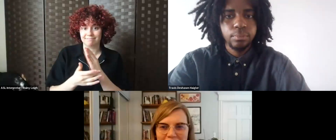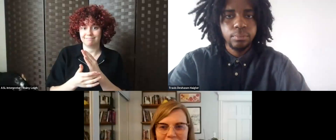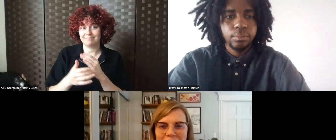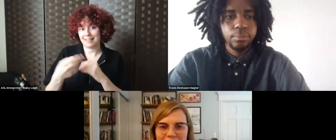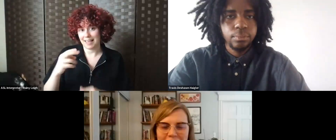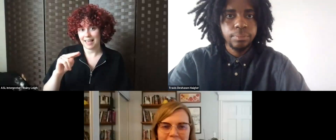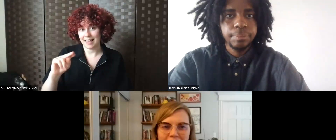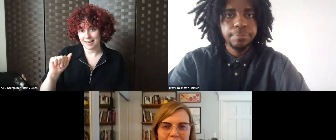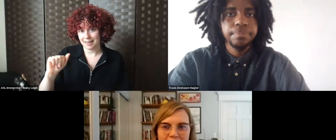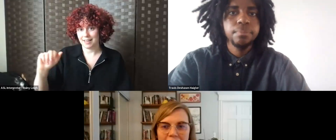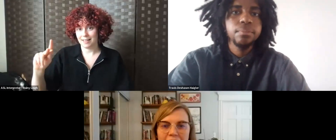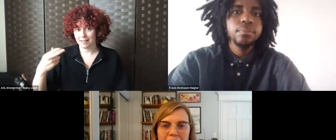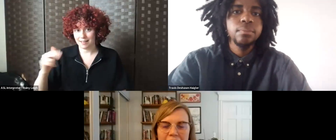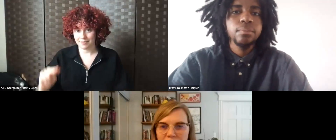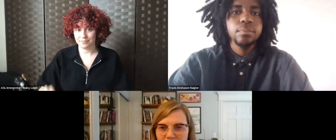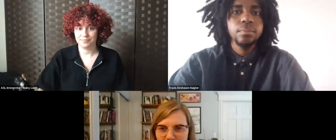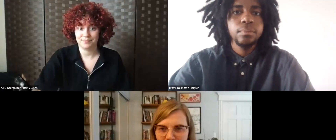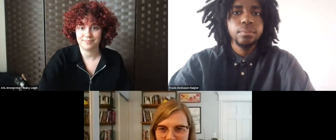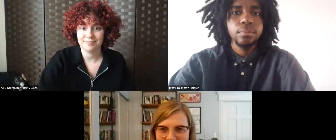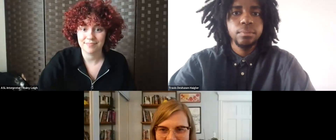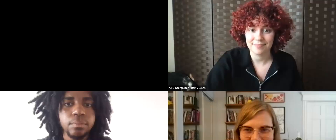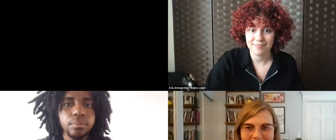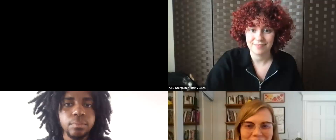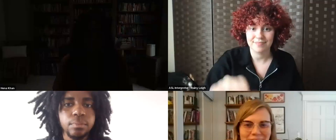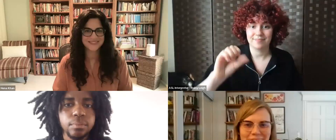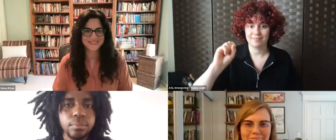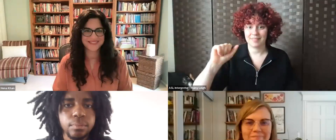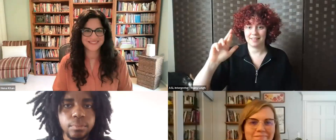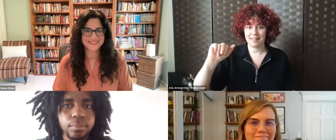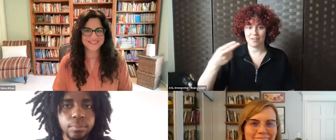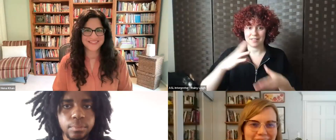Thank you so much. And Hena, thank you so much for joining us today.